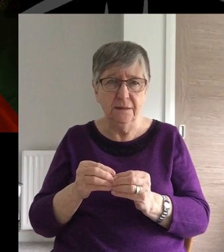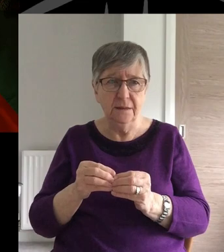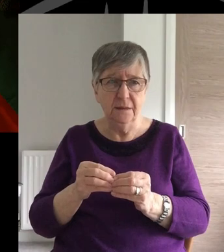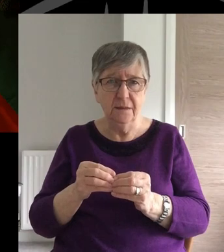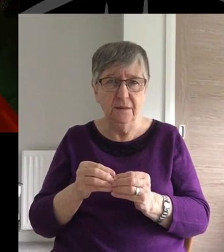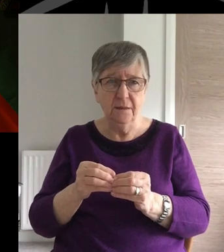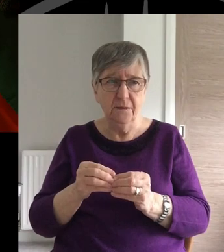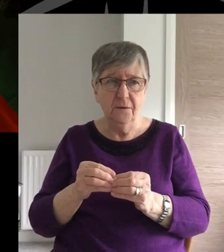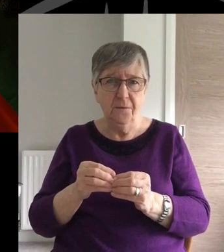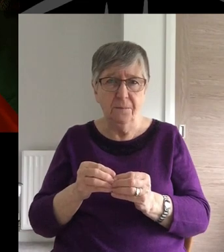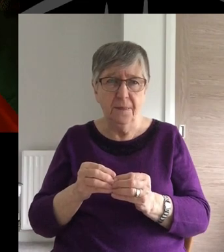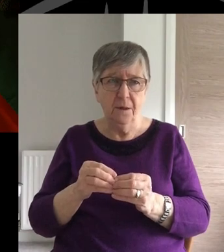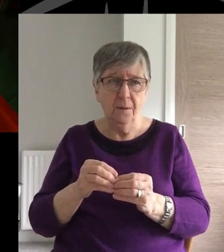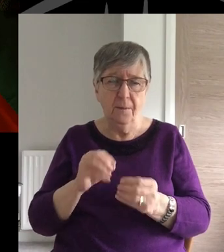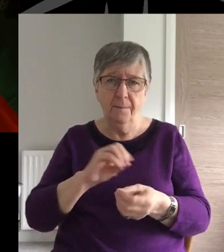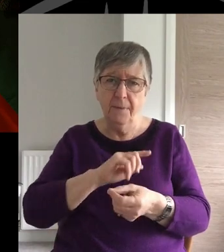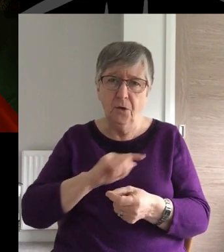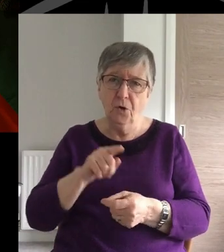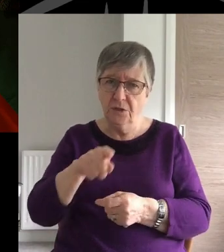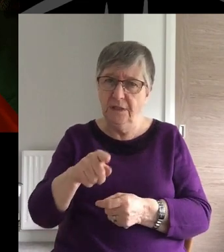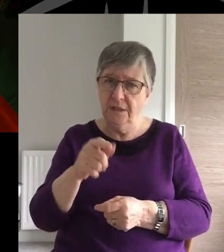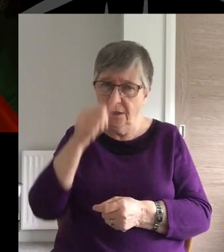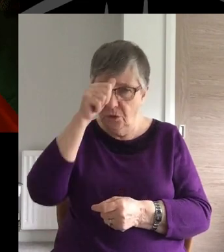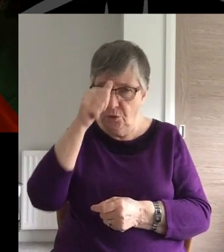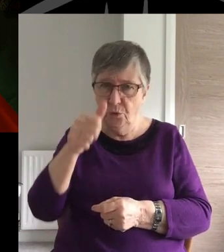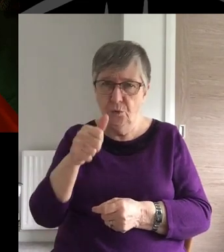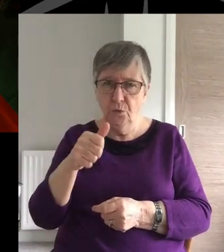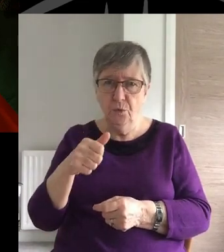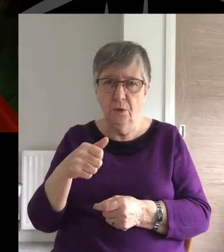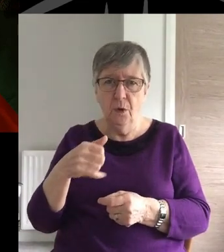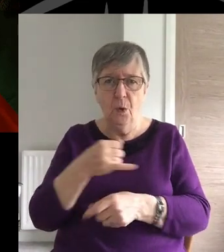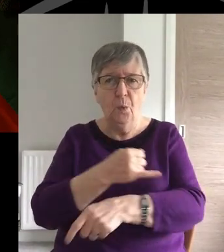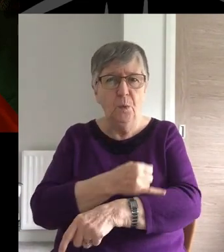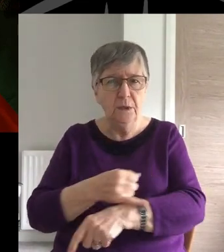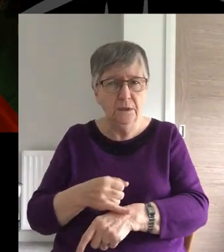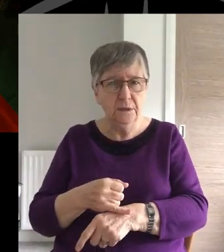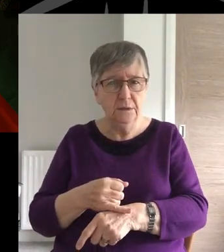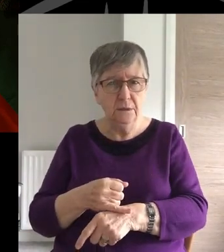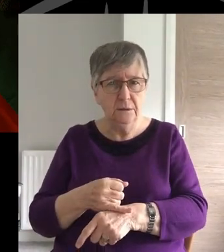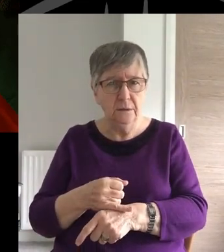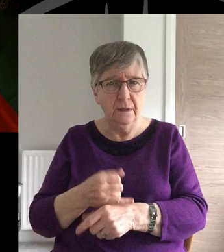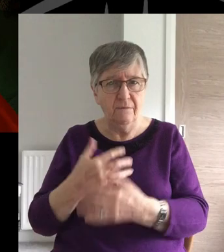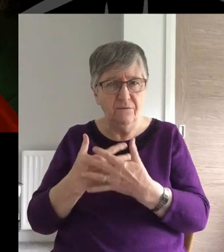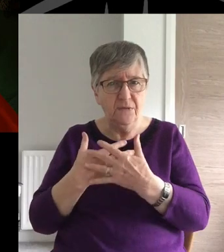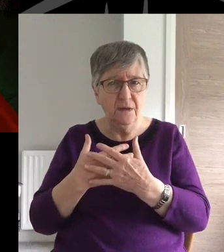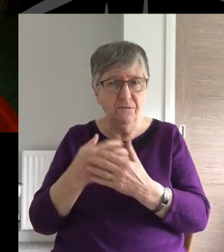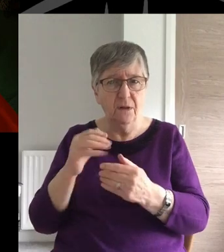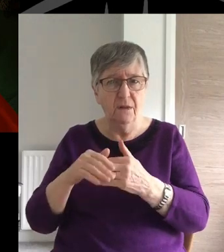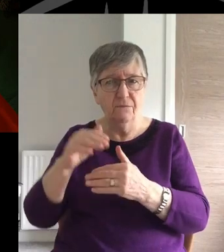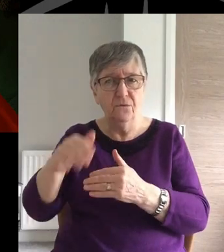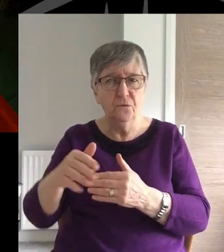limited information by one who was conscious of frailty and fearful of the cost.